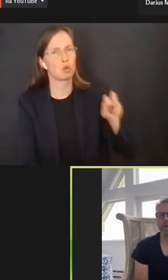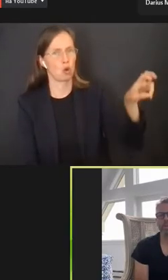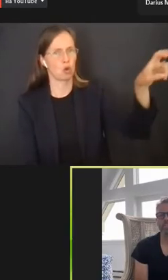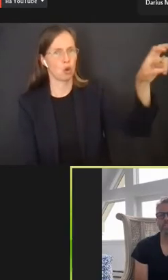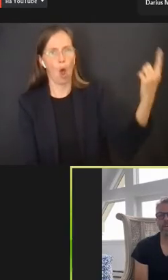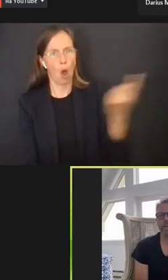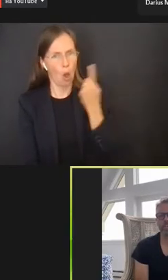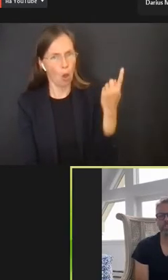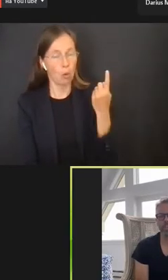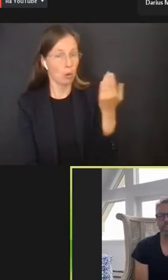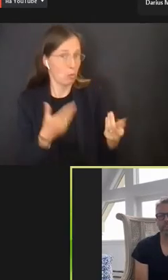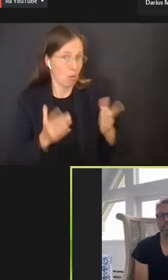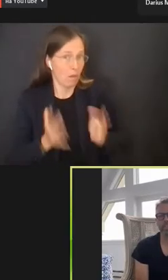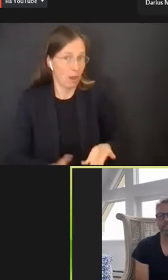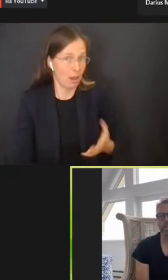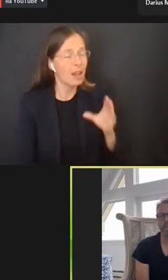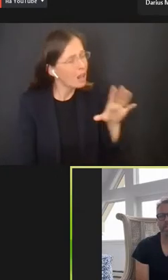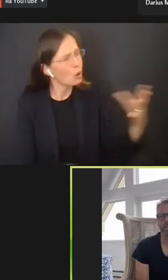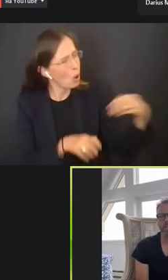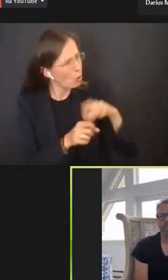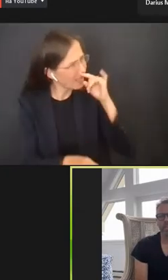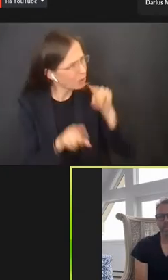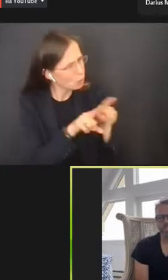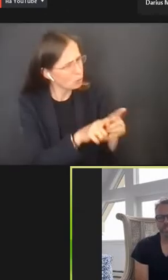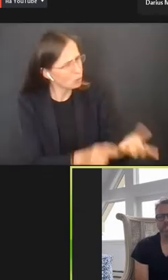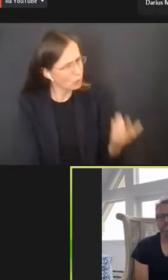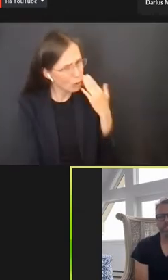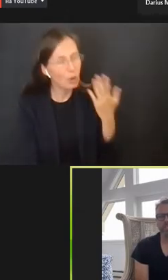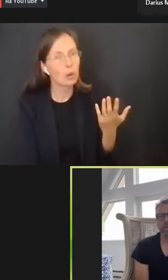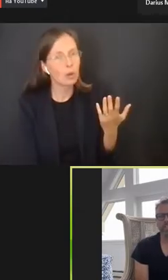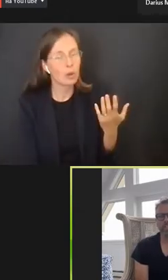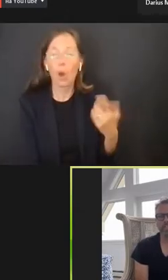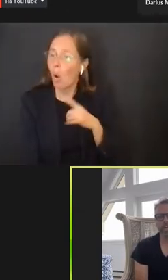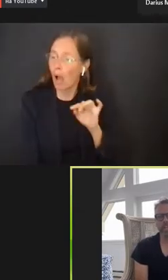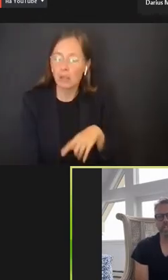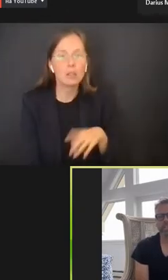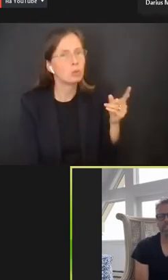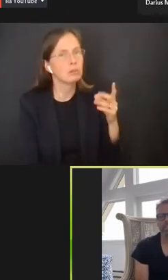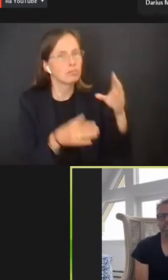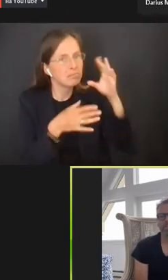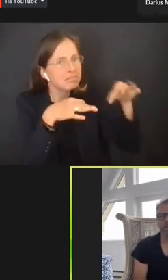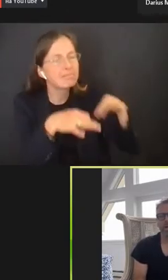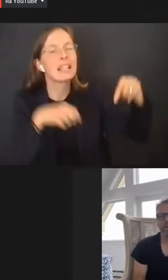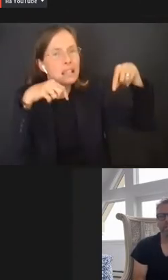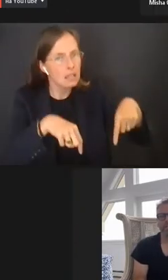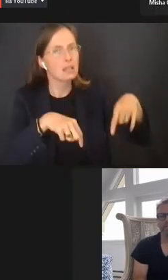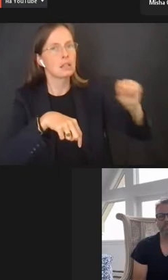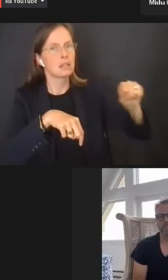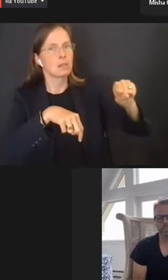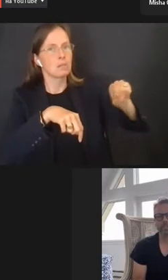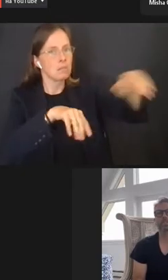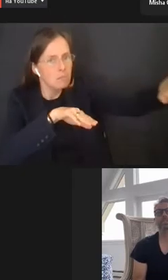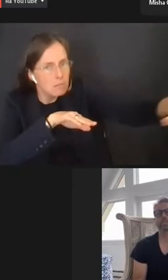you're probably fine. Mm-hmm. And include your kids in that, you know, just say this is part of an initiation.